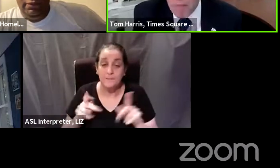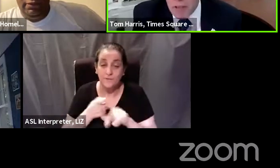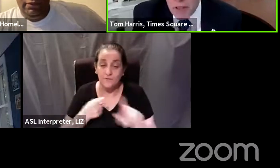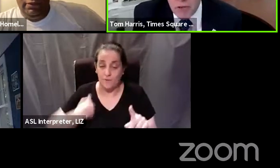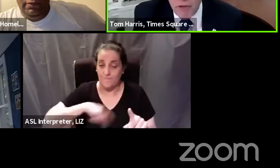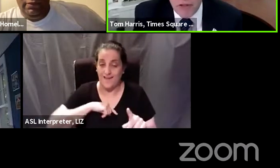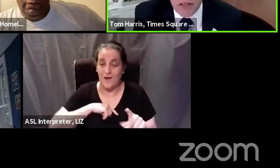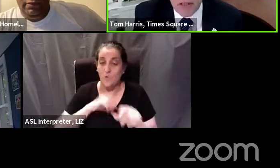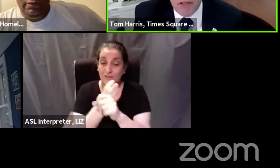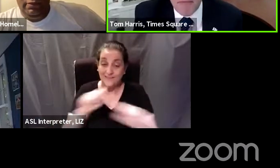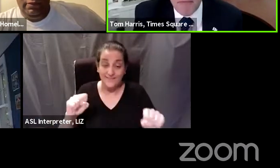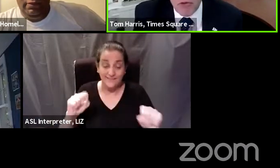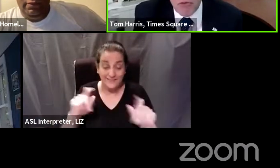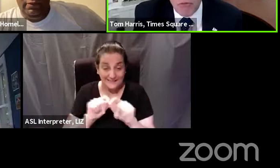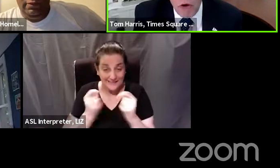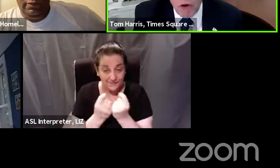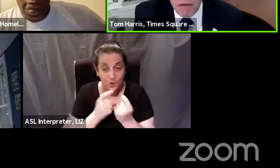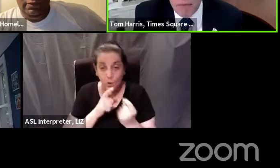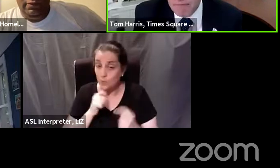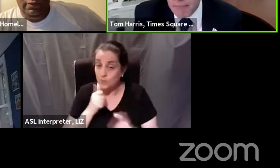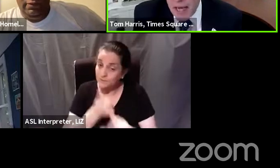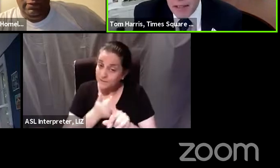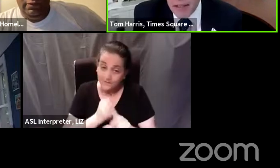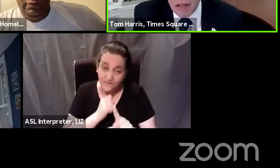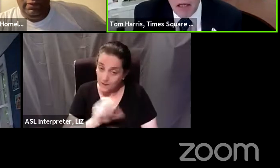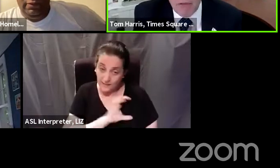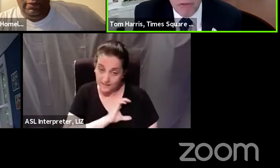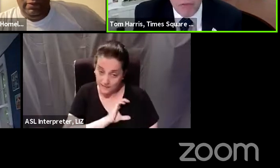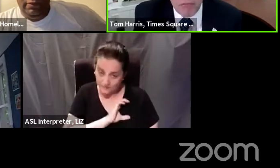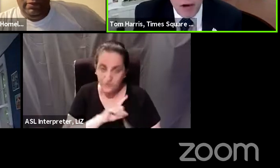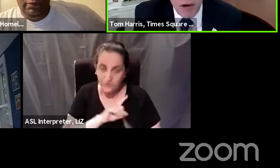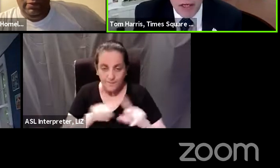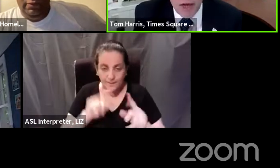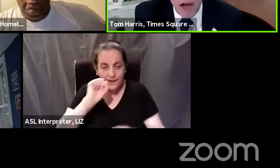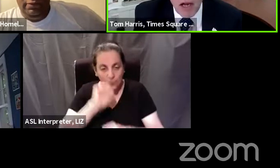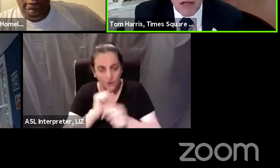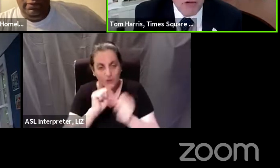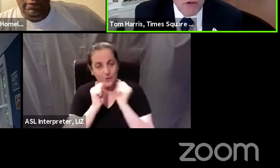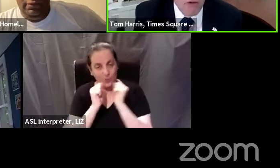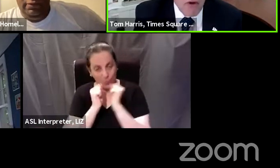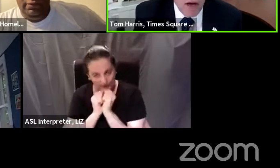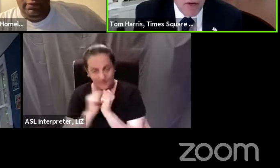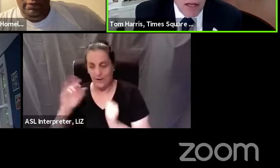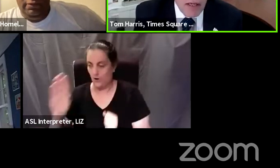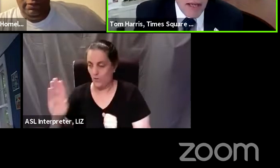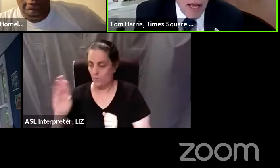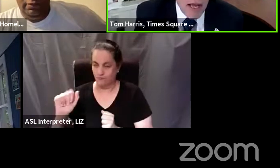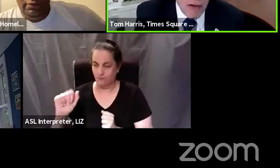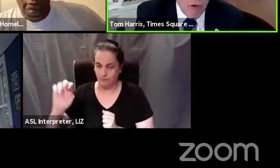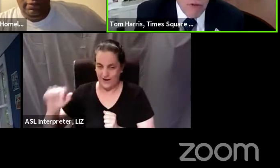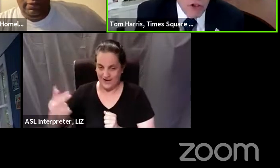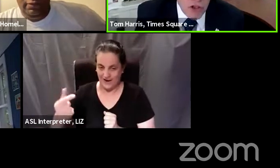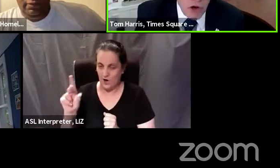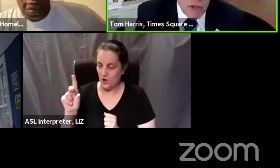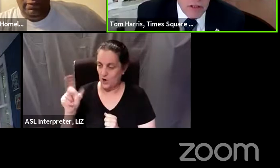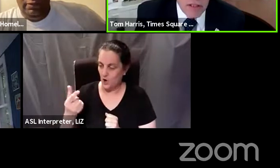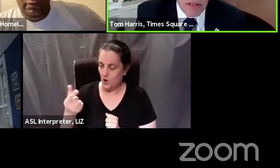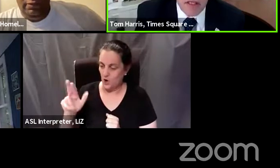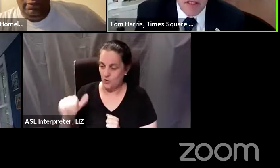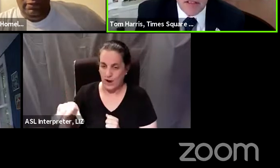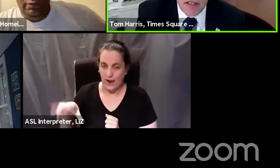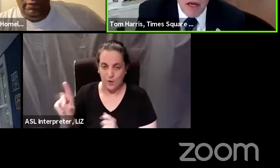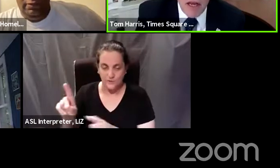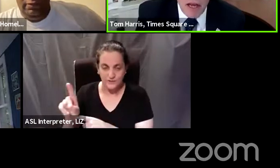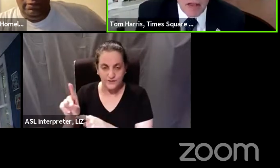who aren't police officers, who work hand in glove with Breaking Ground, and who go out and have offered